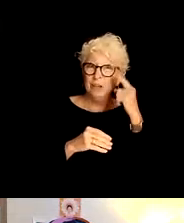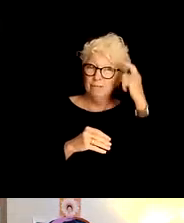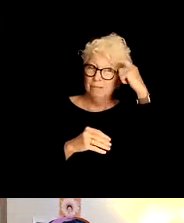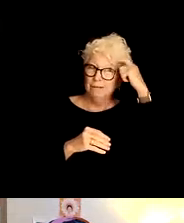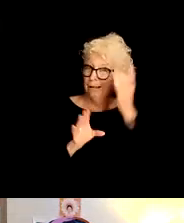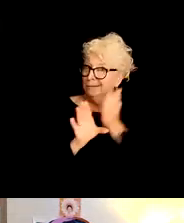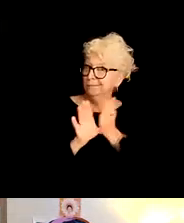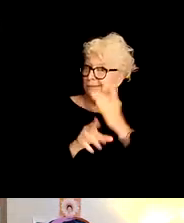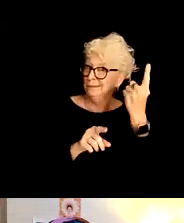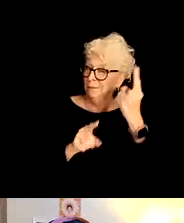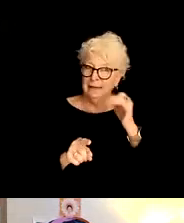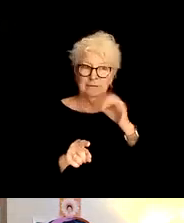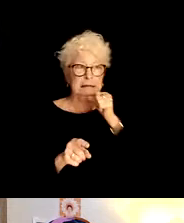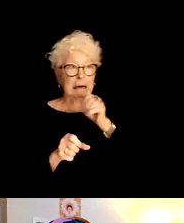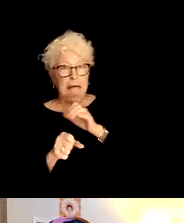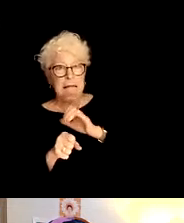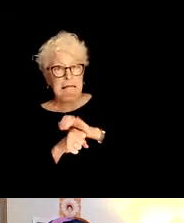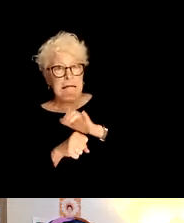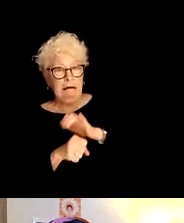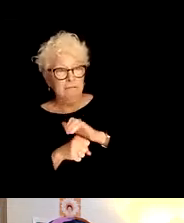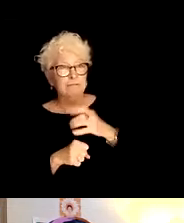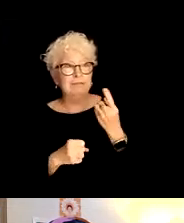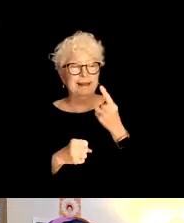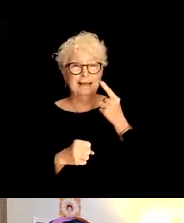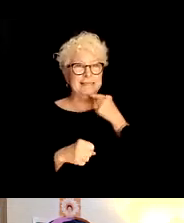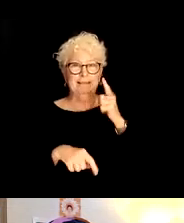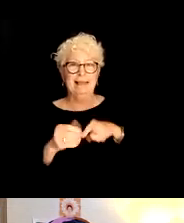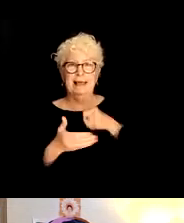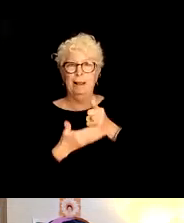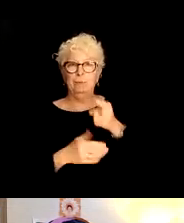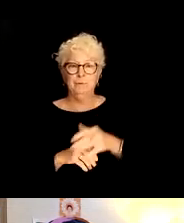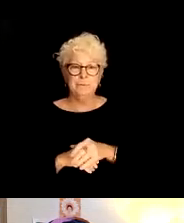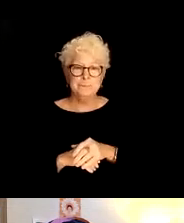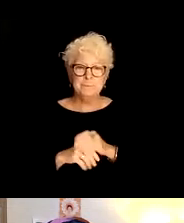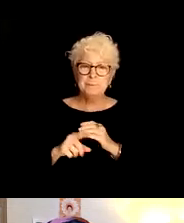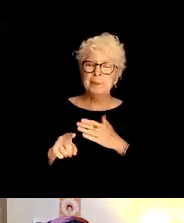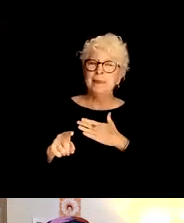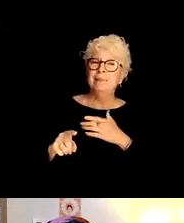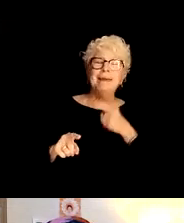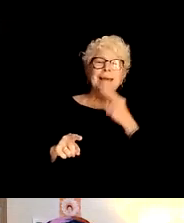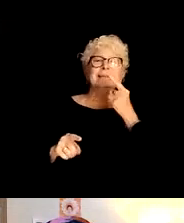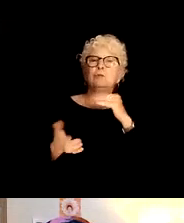patient. The doctor would tell me, "You're just dehydrated." Everyone gets stressed.